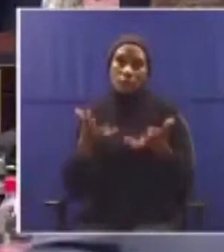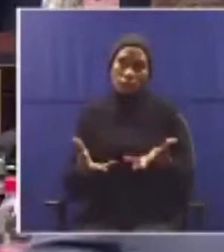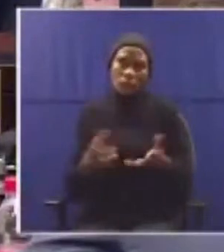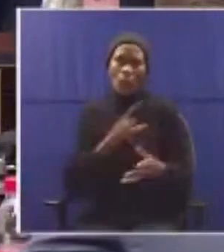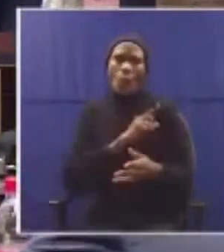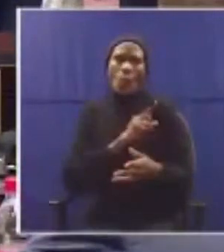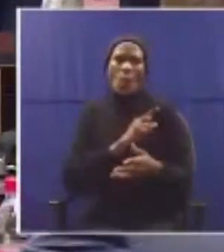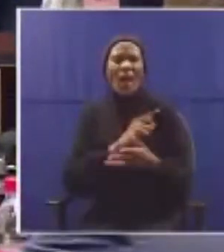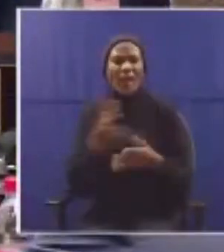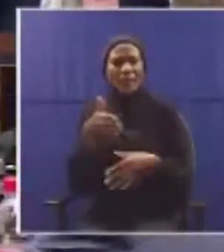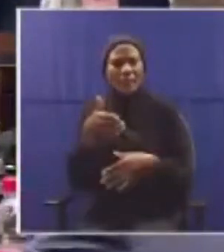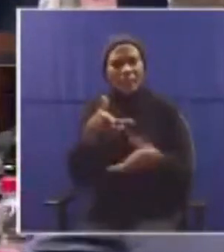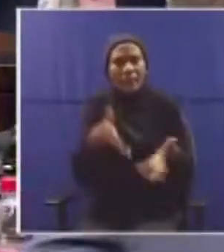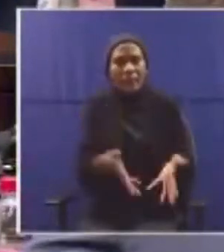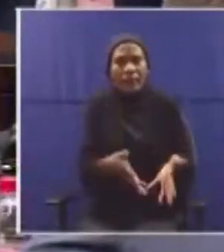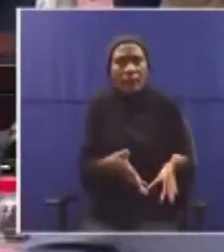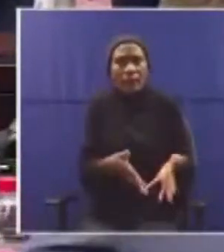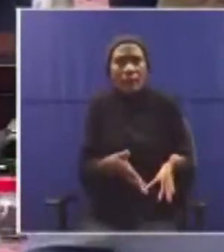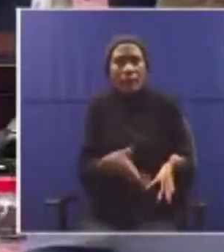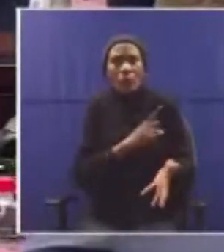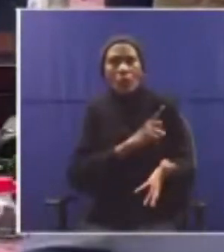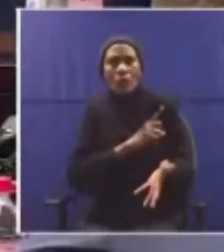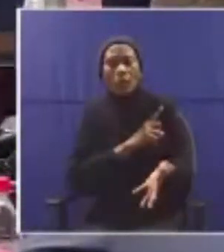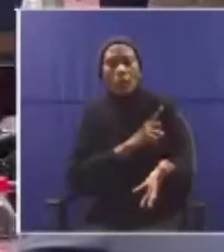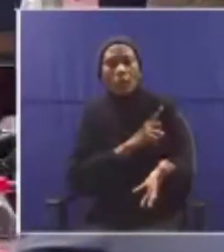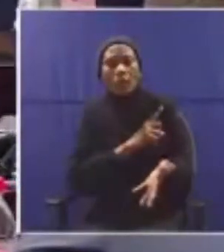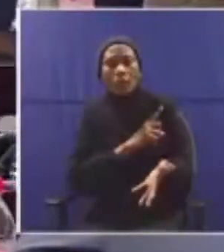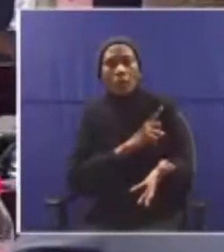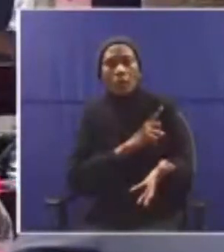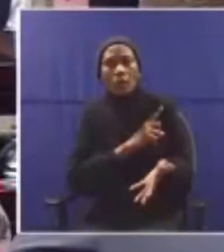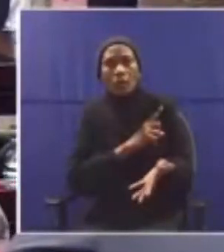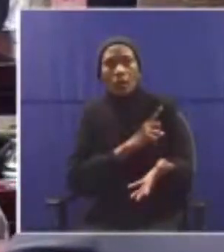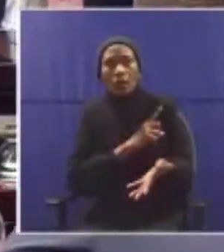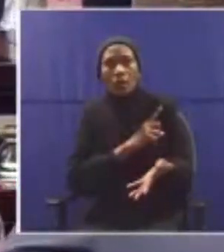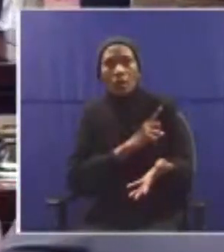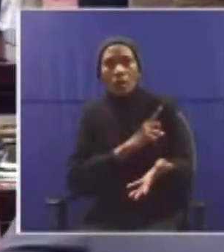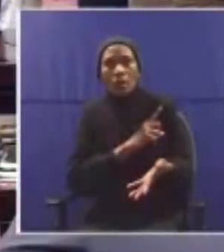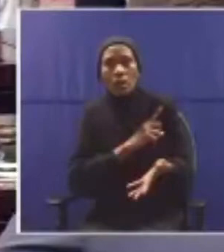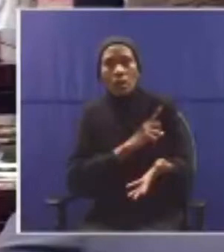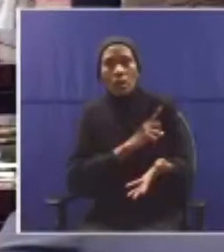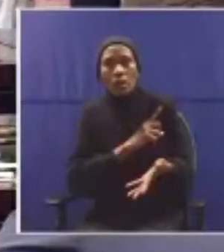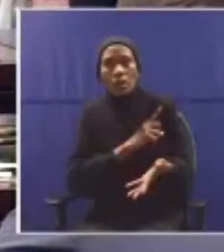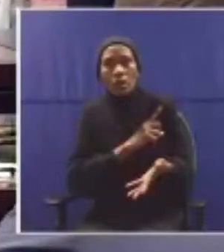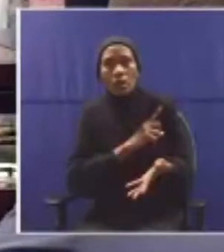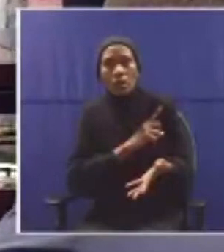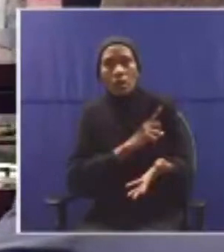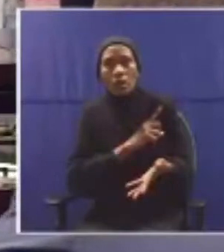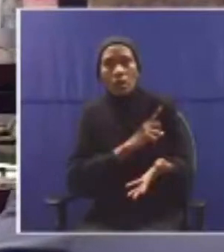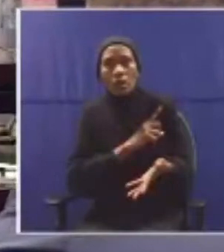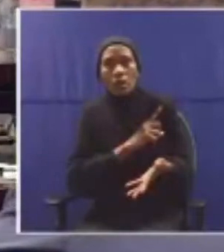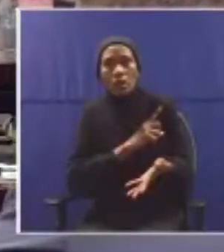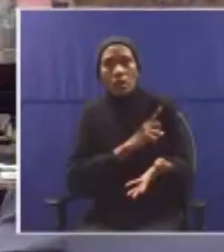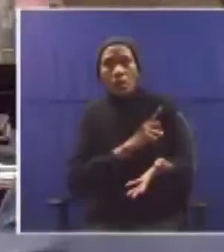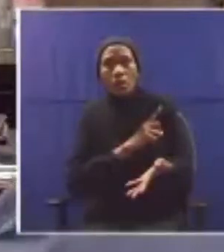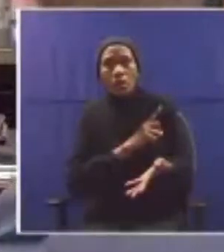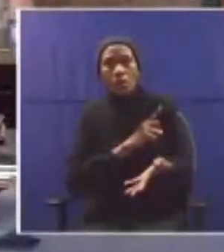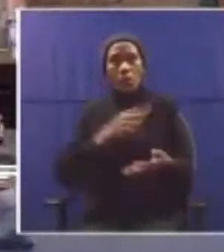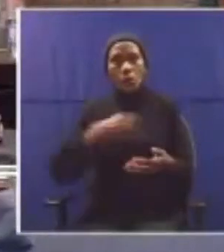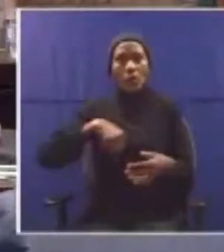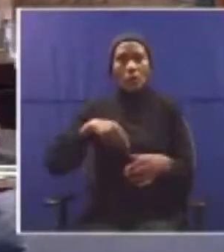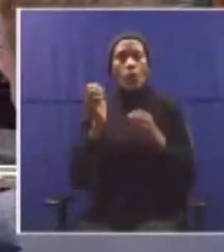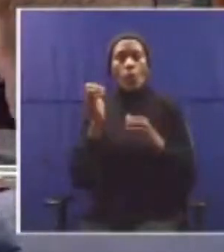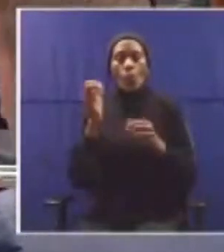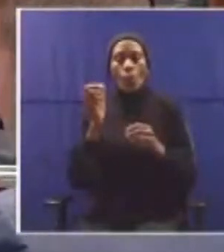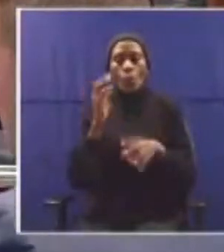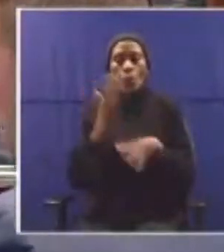reason for her absence is because they were still working on the house that she's supposed to occupy.